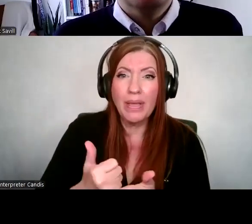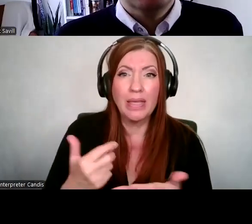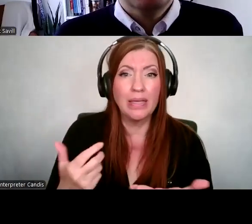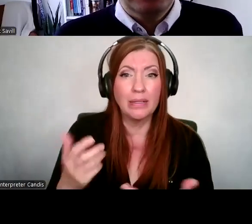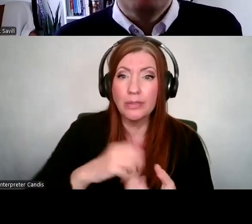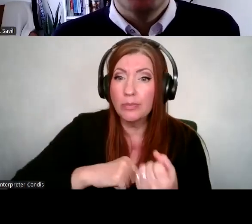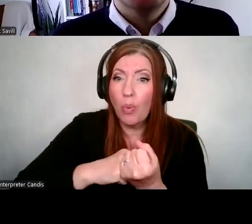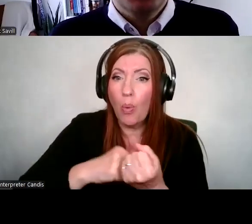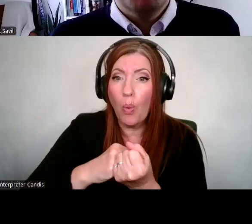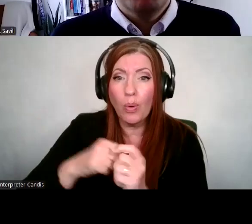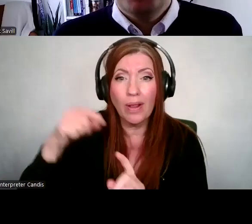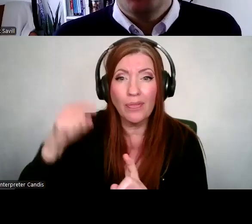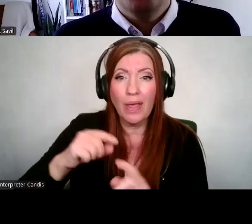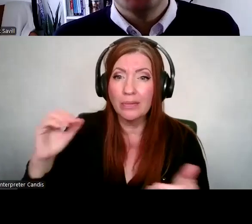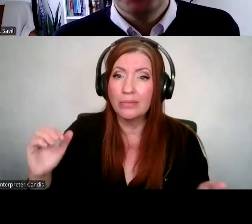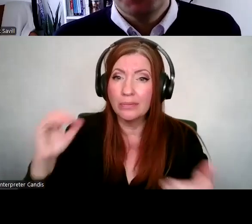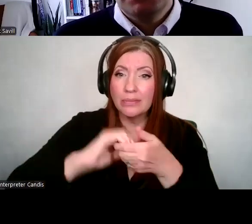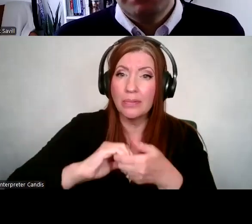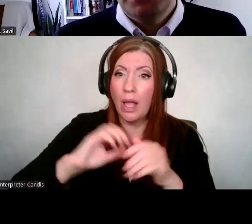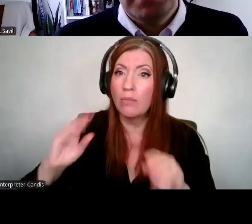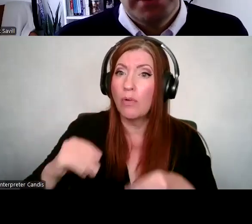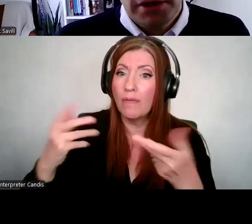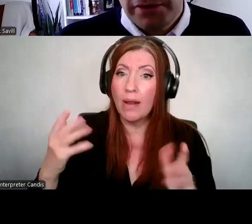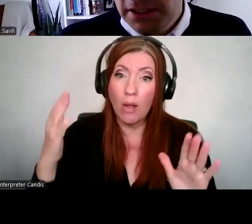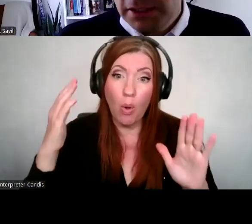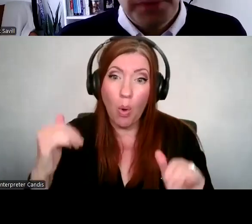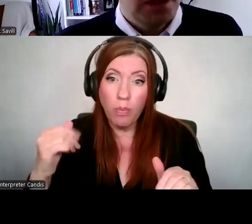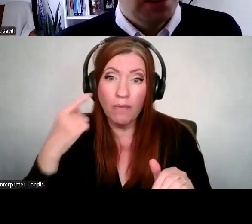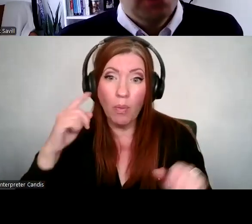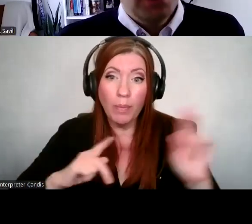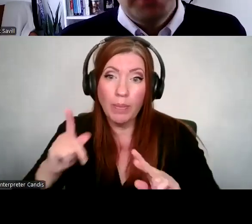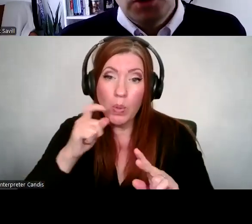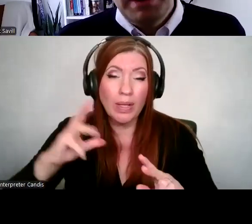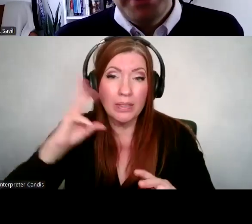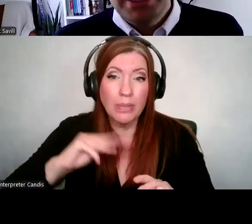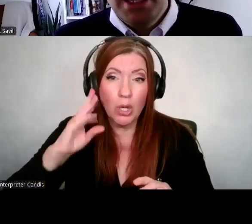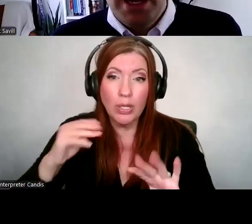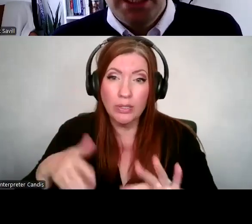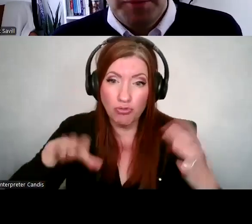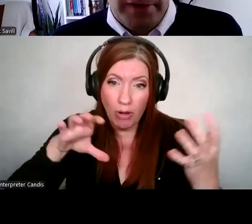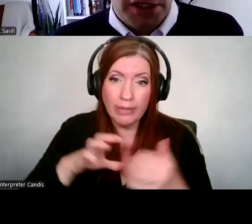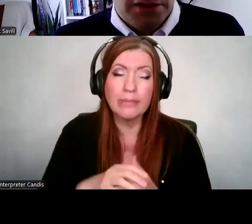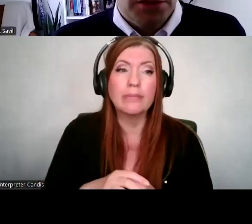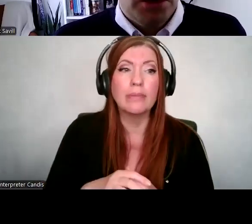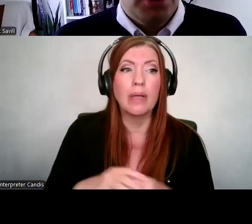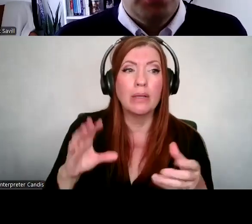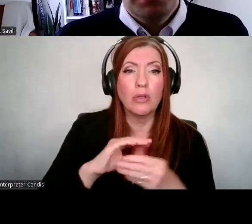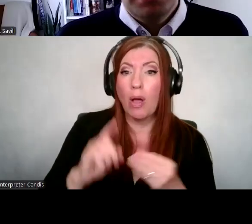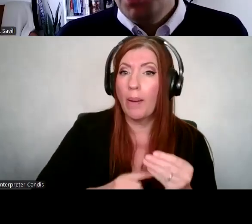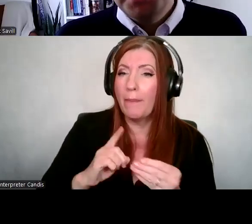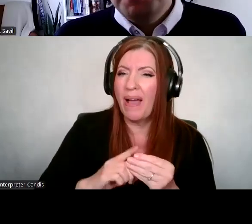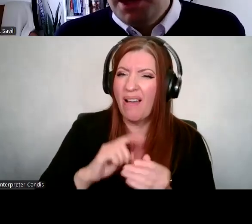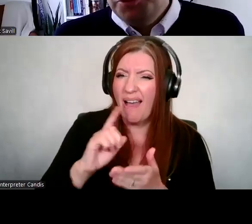support that collaboration and kind of providing hope to individuals that may be experiencing a crisis. Others talked about the extended hours of operation.